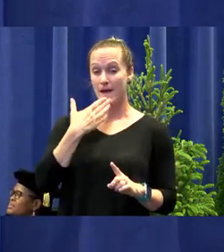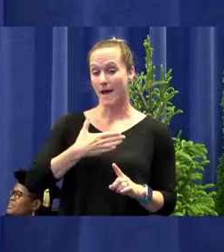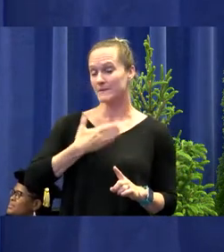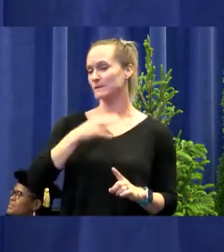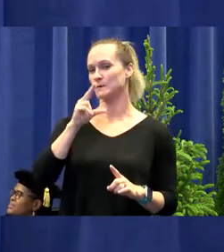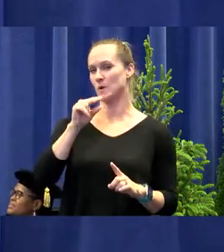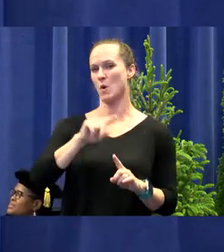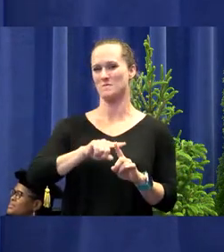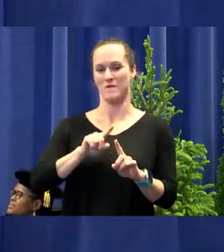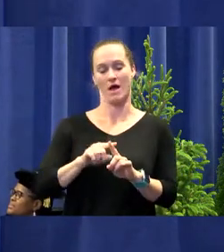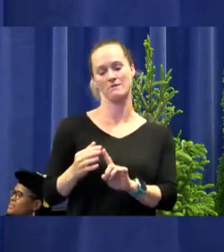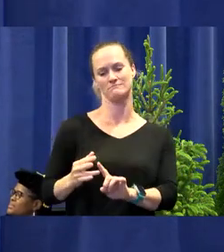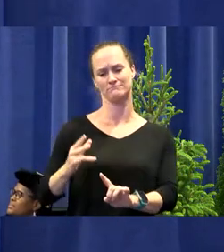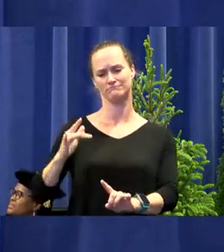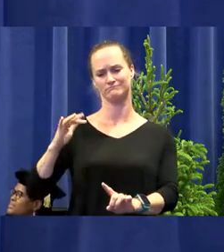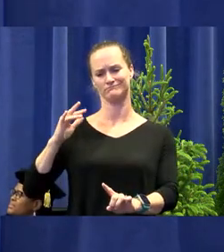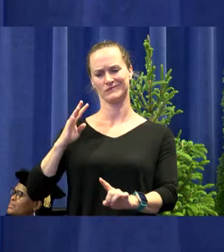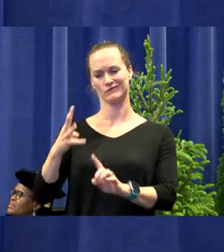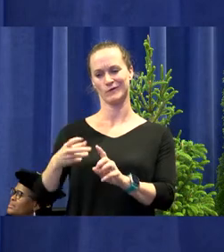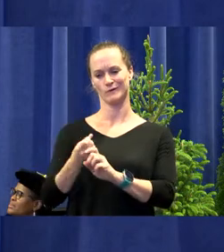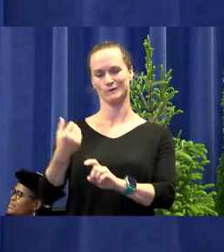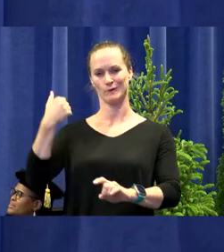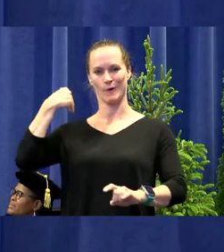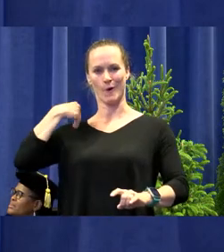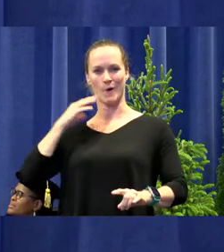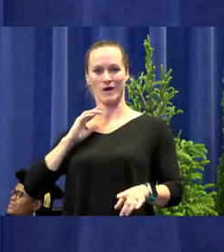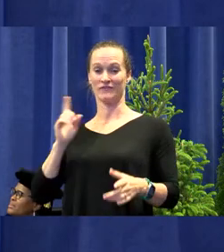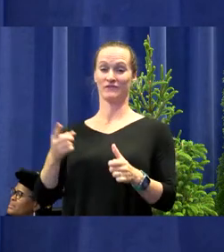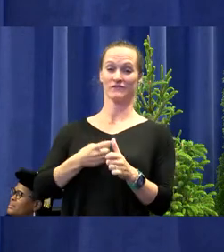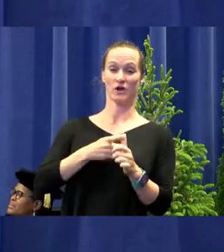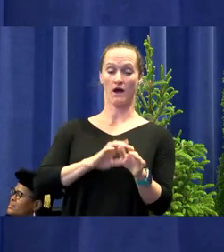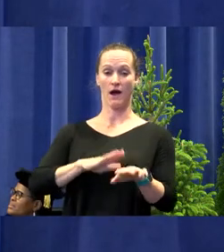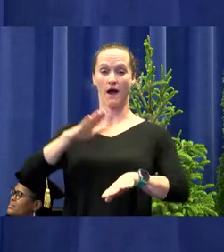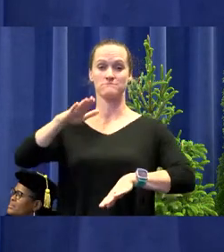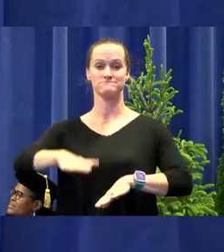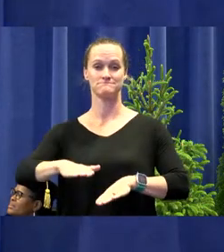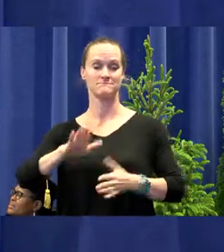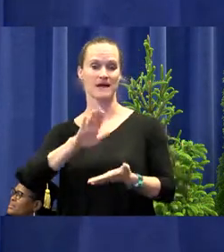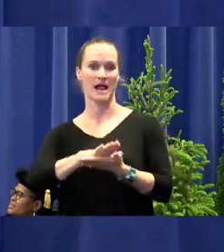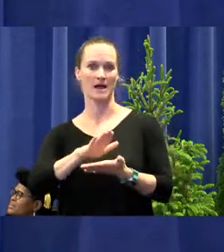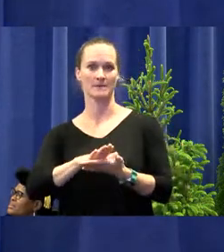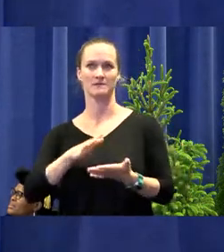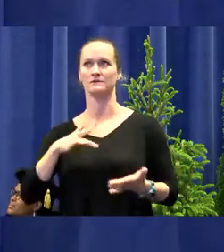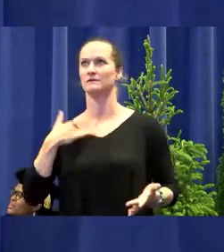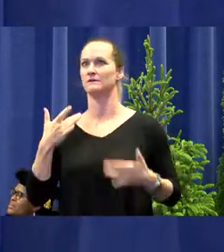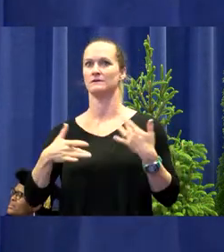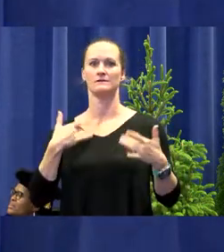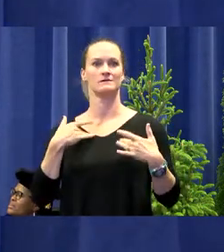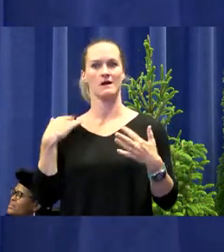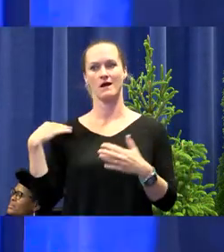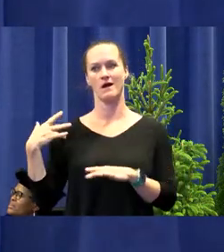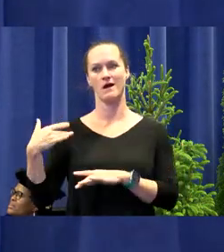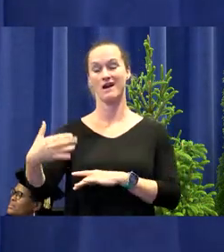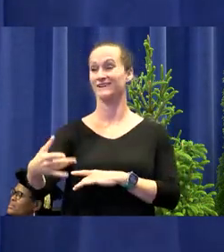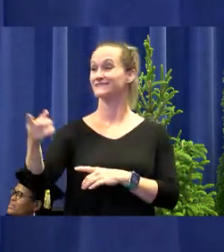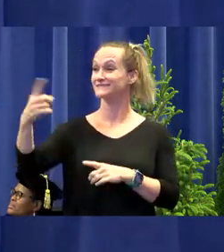moments when I first stepped on campus till now. To my fellow classmates, congratulations, we did